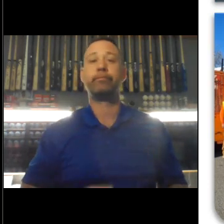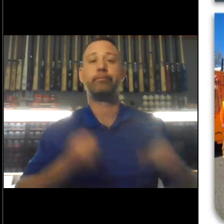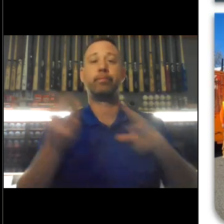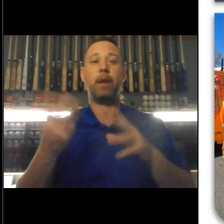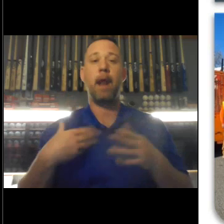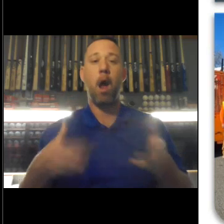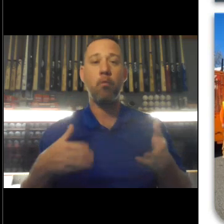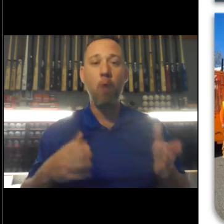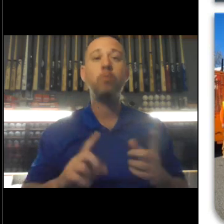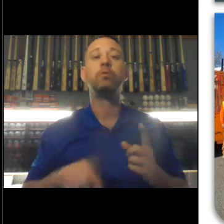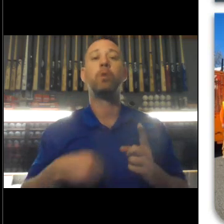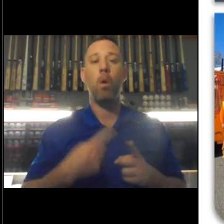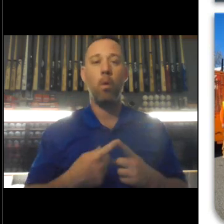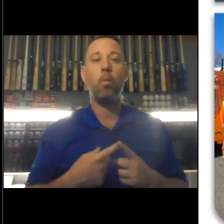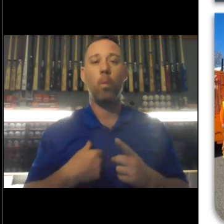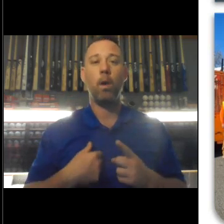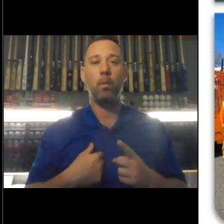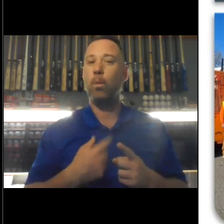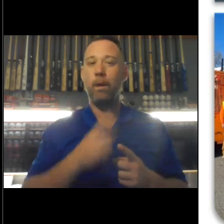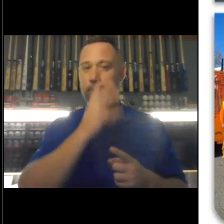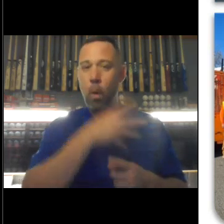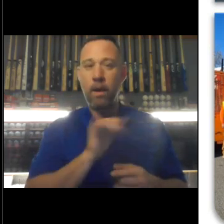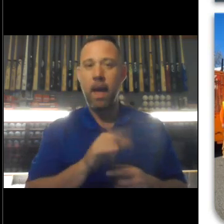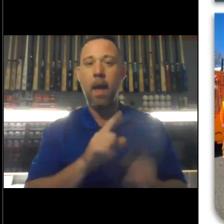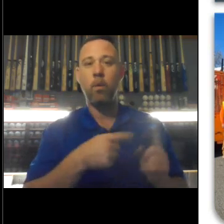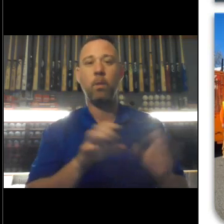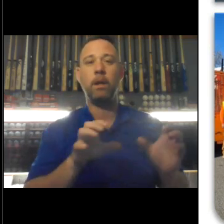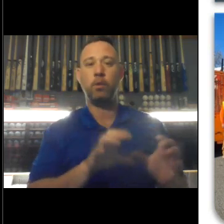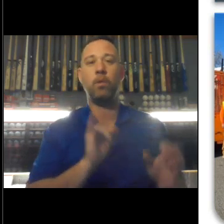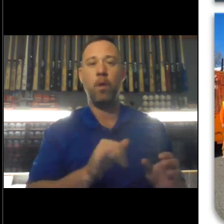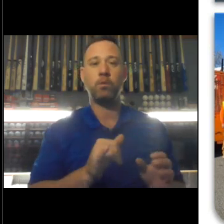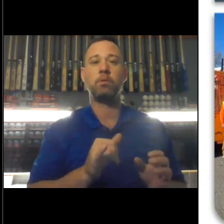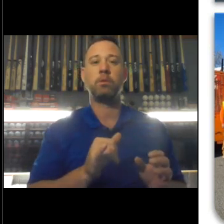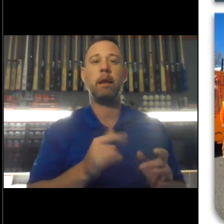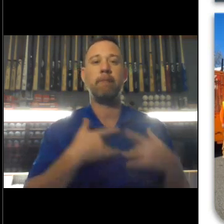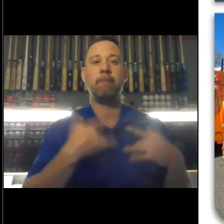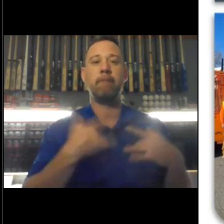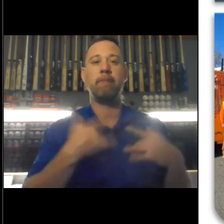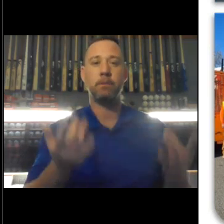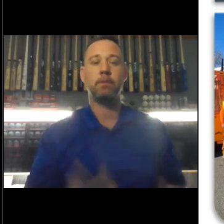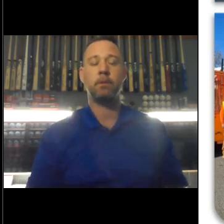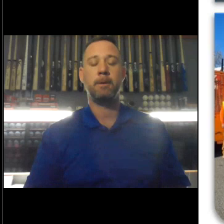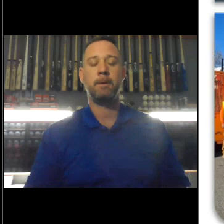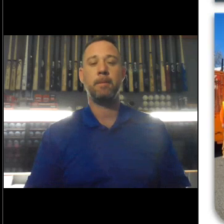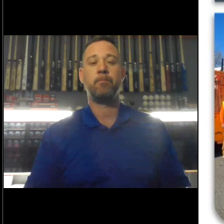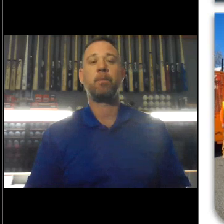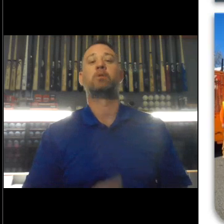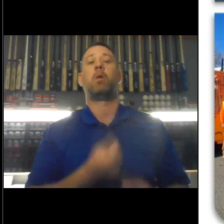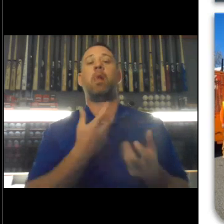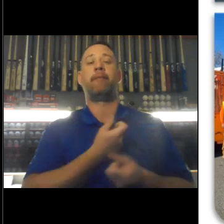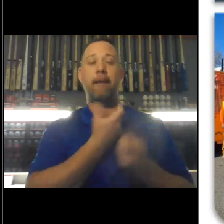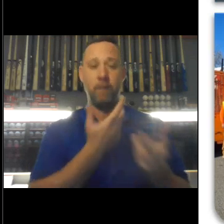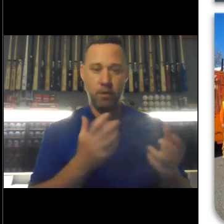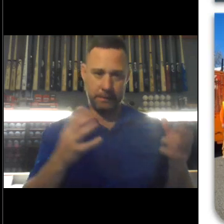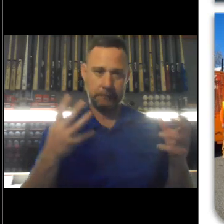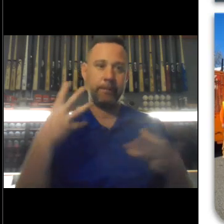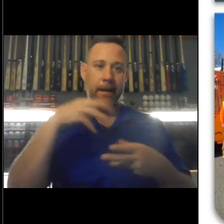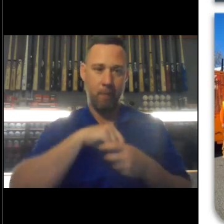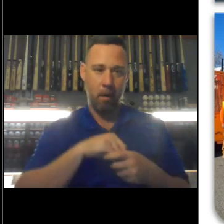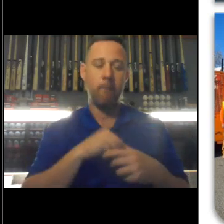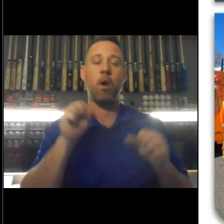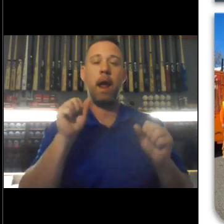when we bring it in this way. So a tremendous amount of effort has gone into this. We're able to do this.